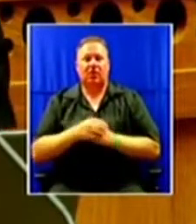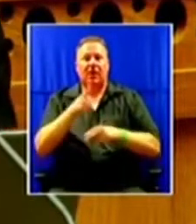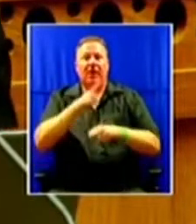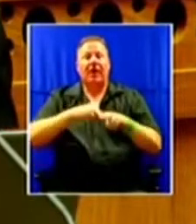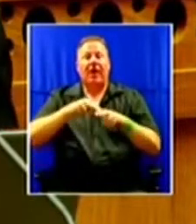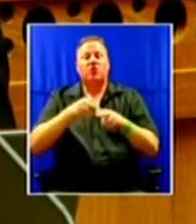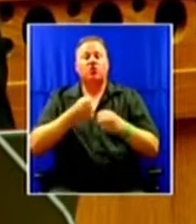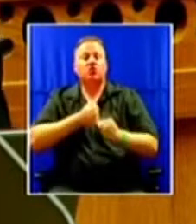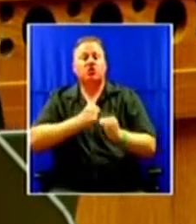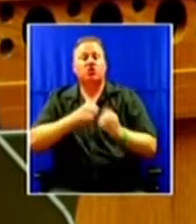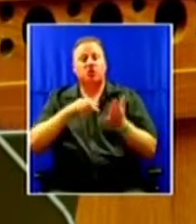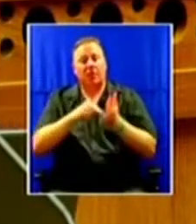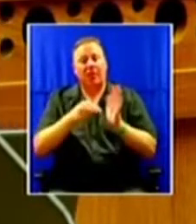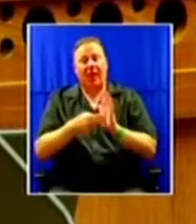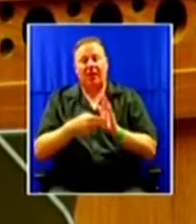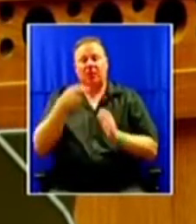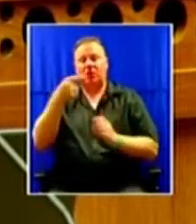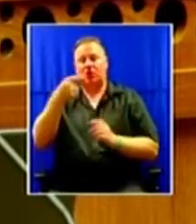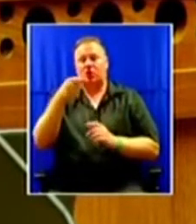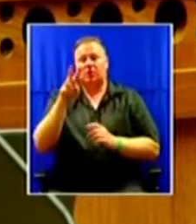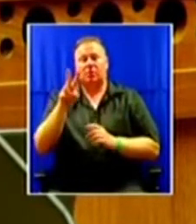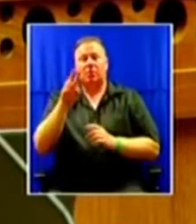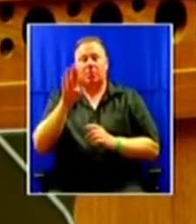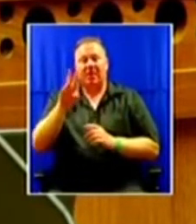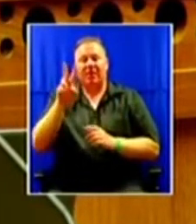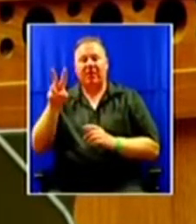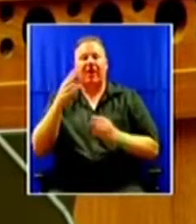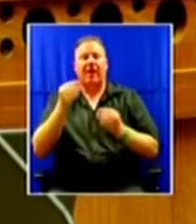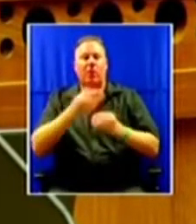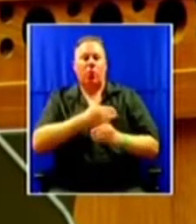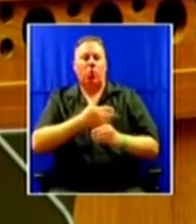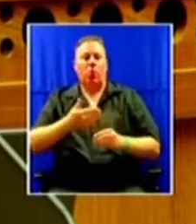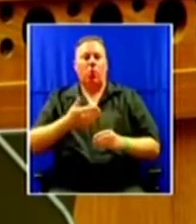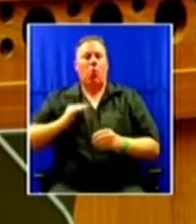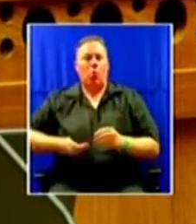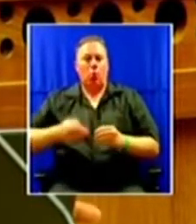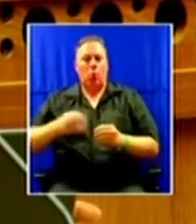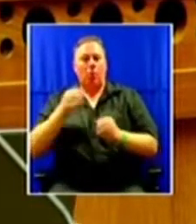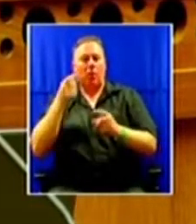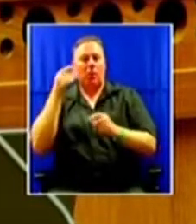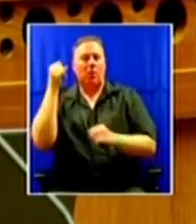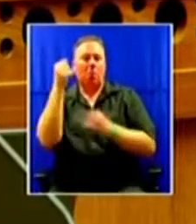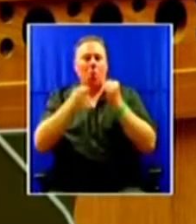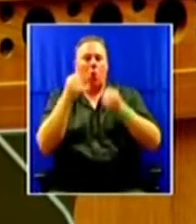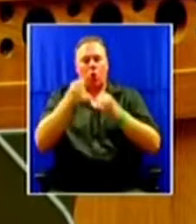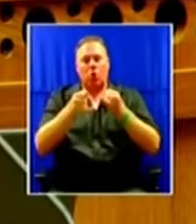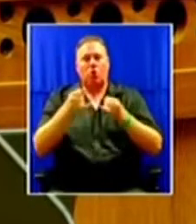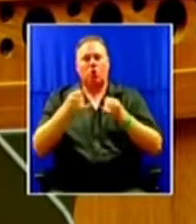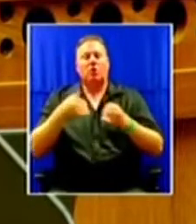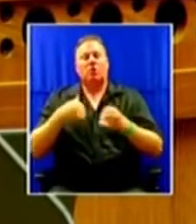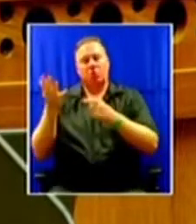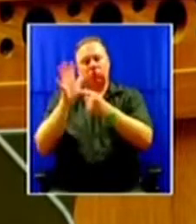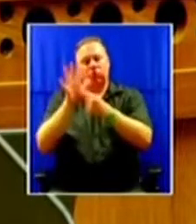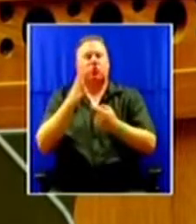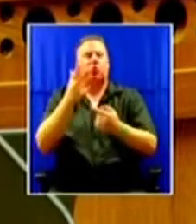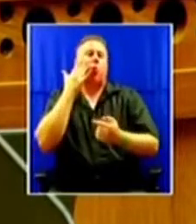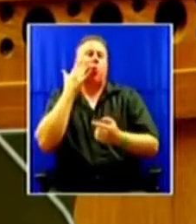Violence and Femicide in April last year, I made a promise to the women and children of our